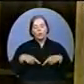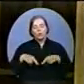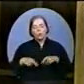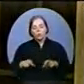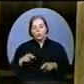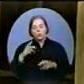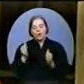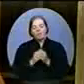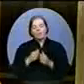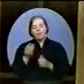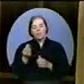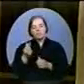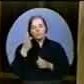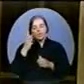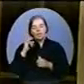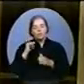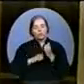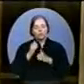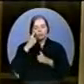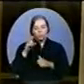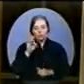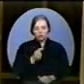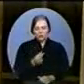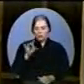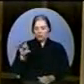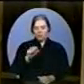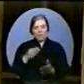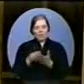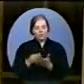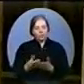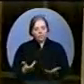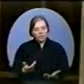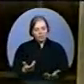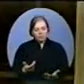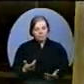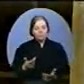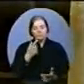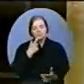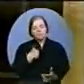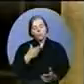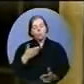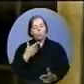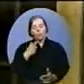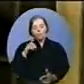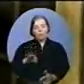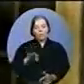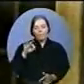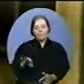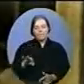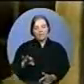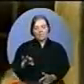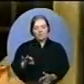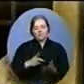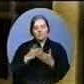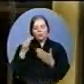-dollar boondoggle is picking up the tab for pork barrel projects for ShamWow Tony? Here, here, The Honourable Minister of